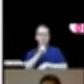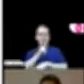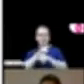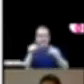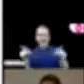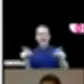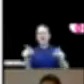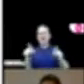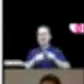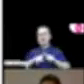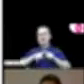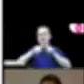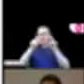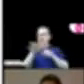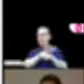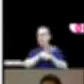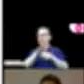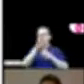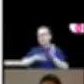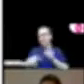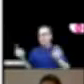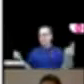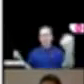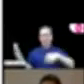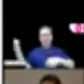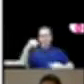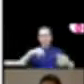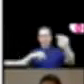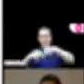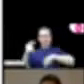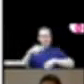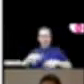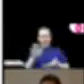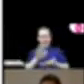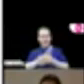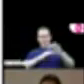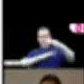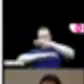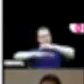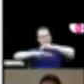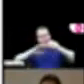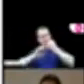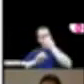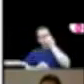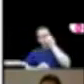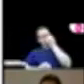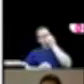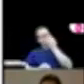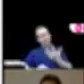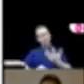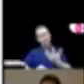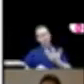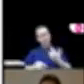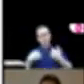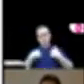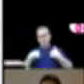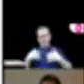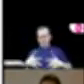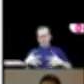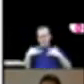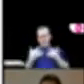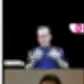different countries. They were just happy, the atmosphere was lovely, and they were so welcoming. And